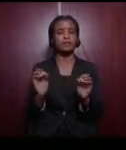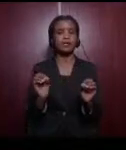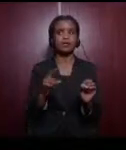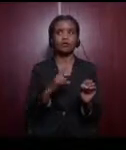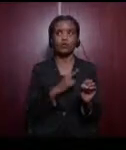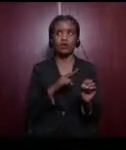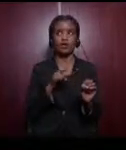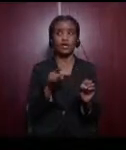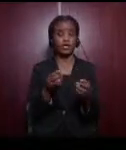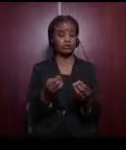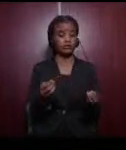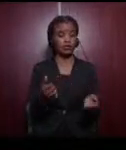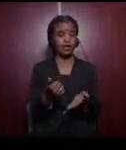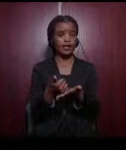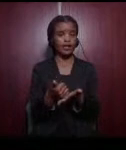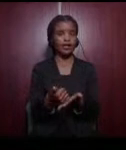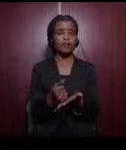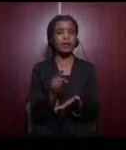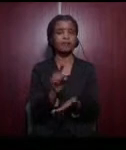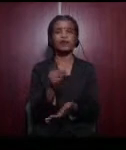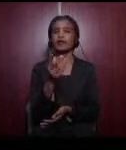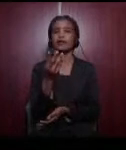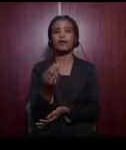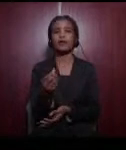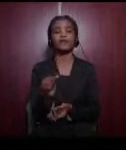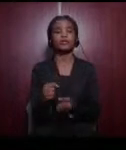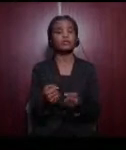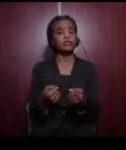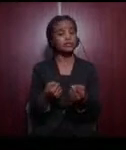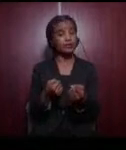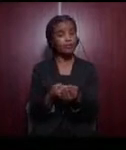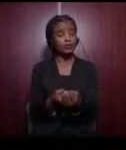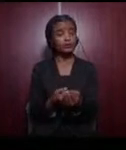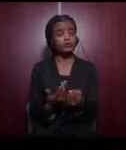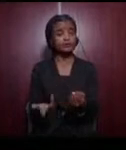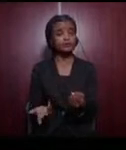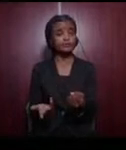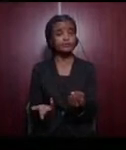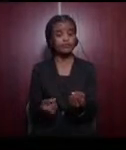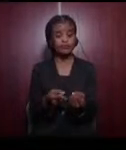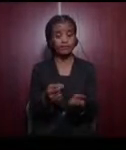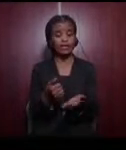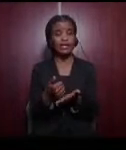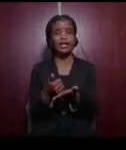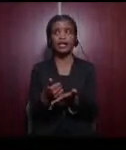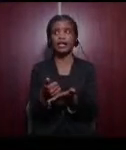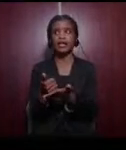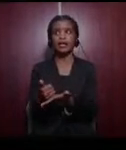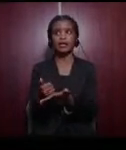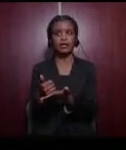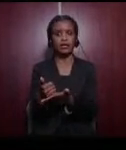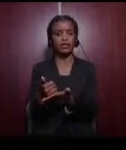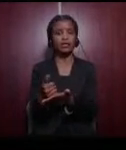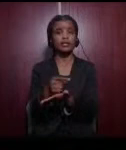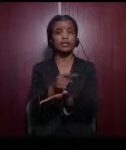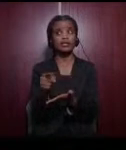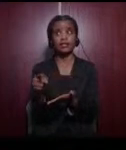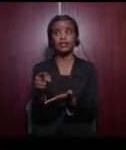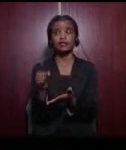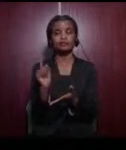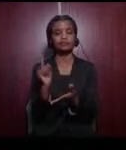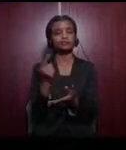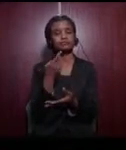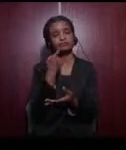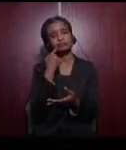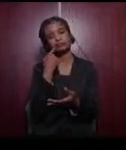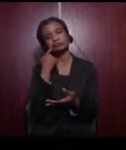and they don't have support. After I help them from the street, badlama drugs. Mabadlama